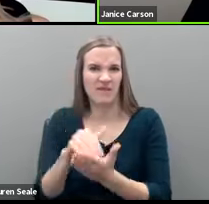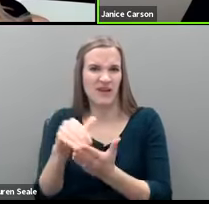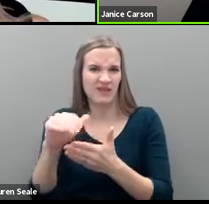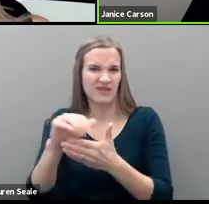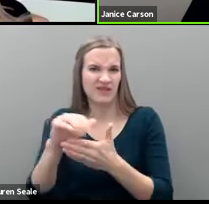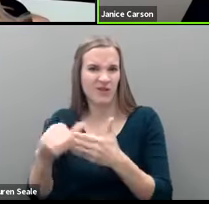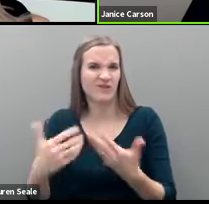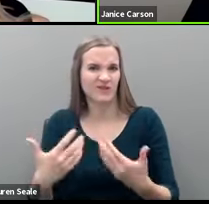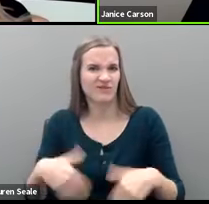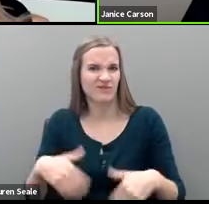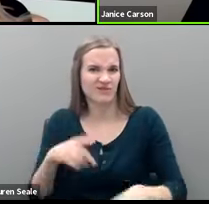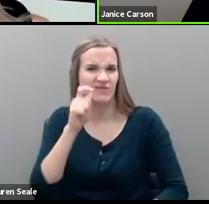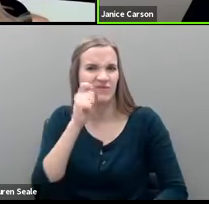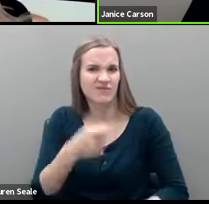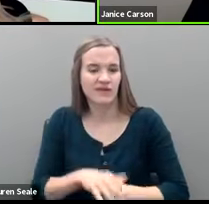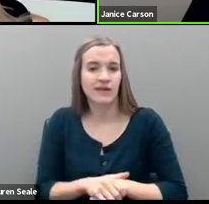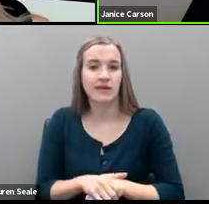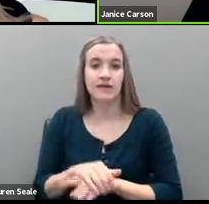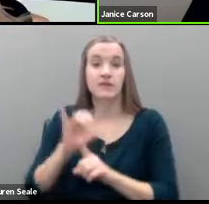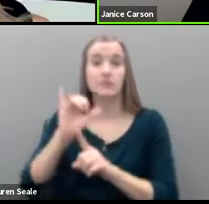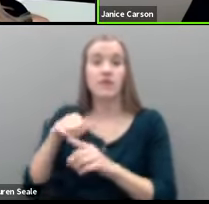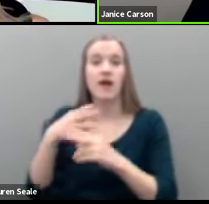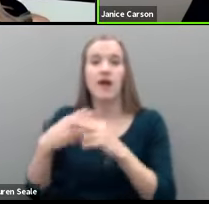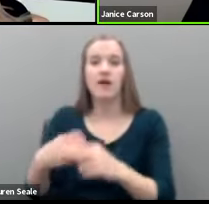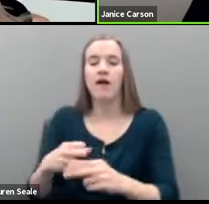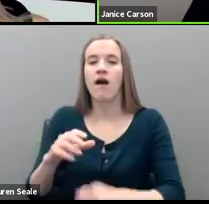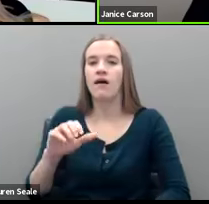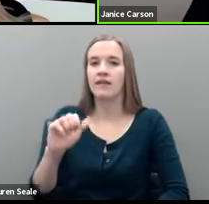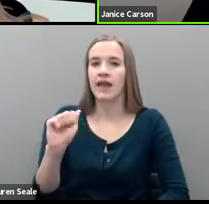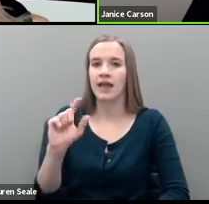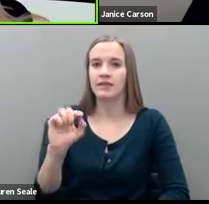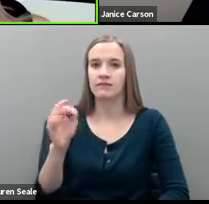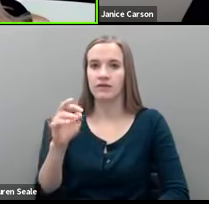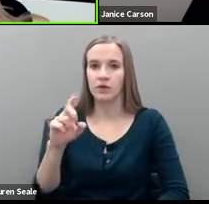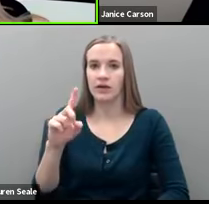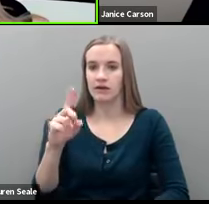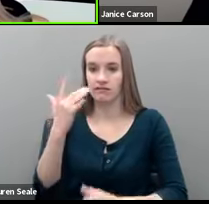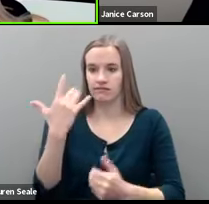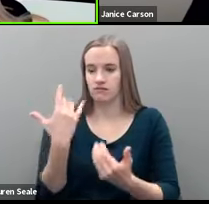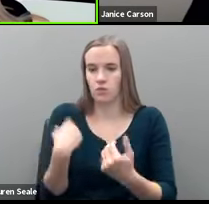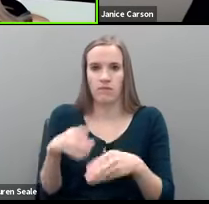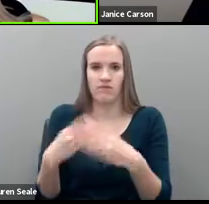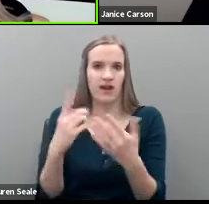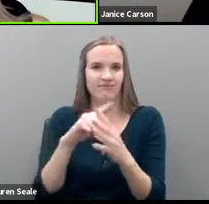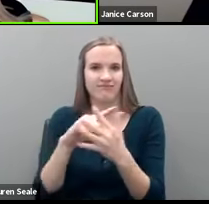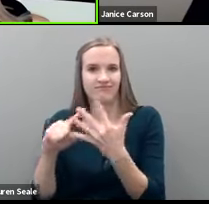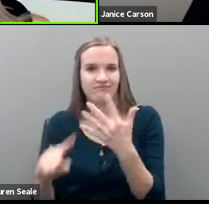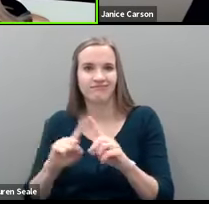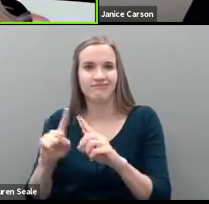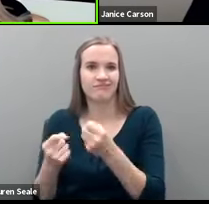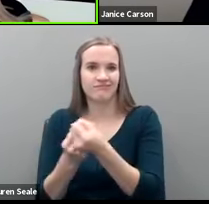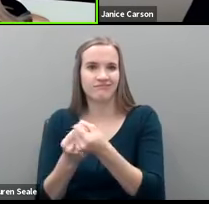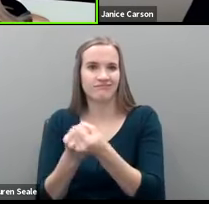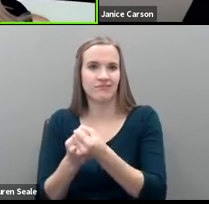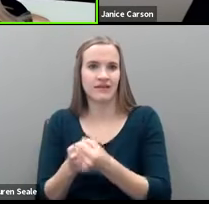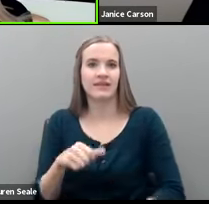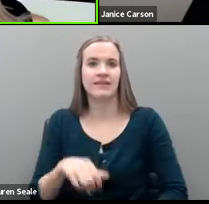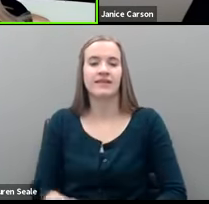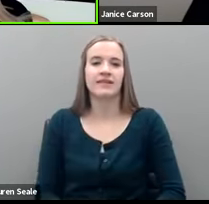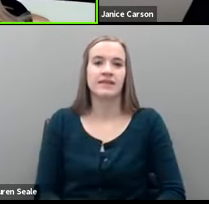and we call that the AT flow to provide all those supports. Wow, that's incredible. You can learn